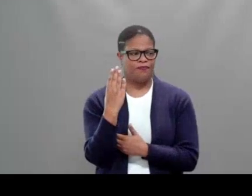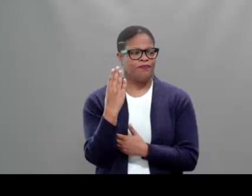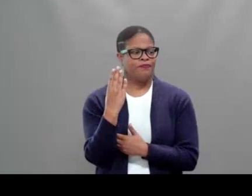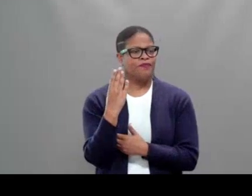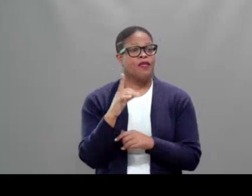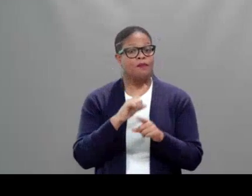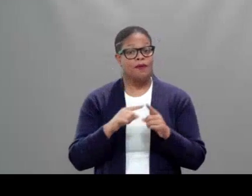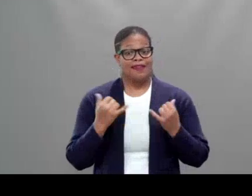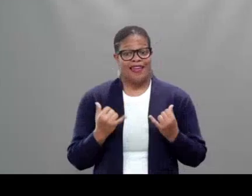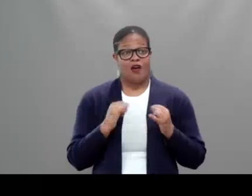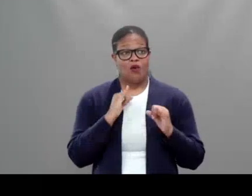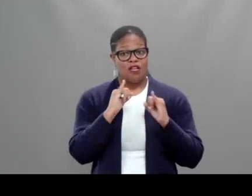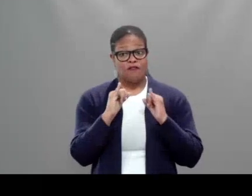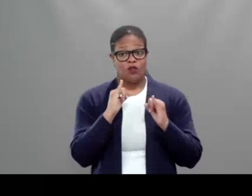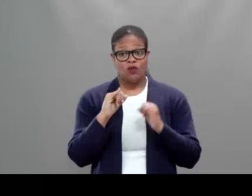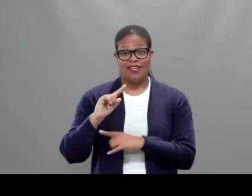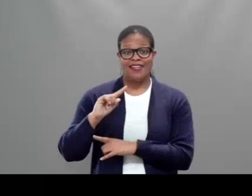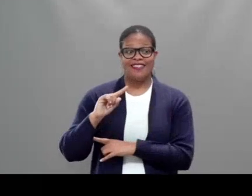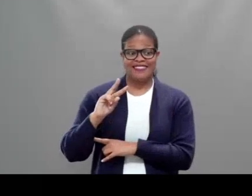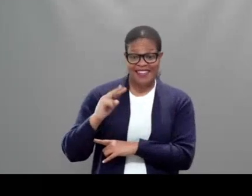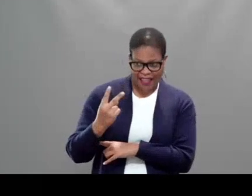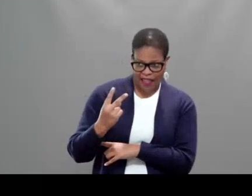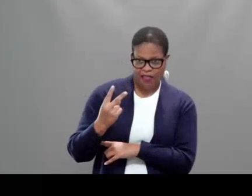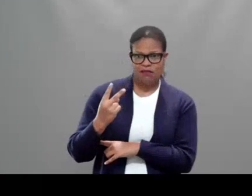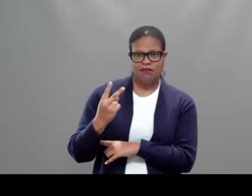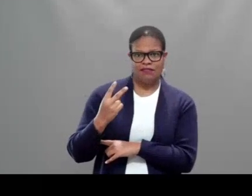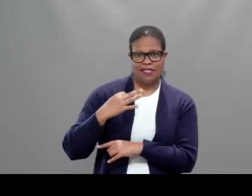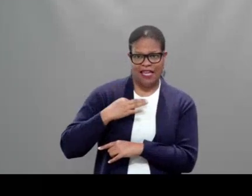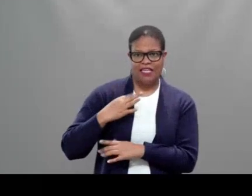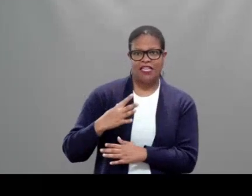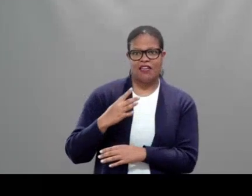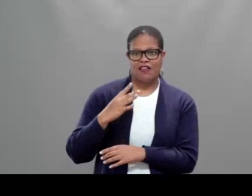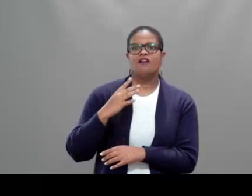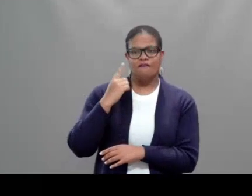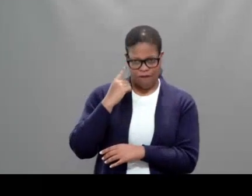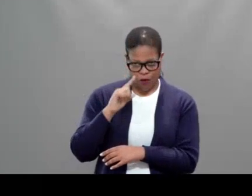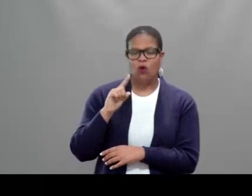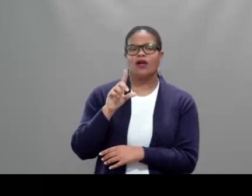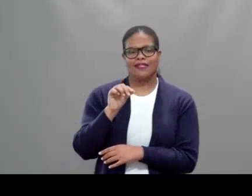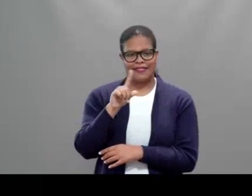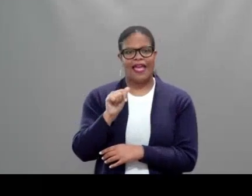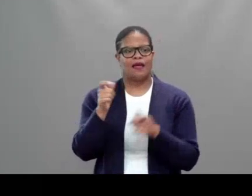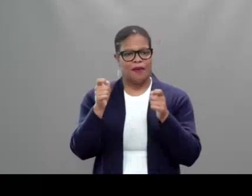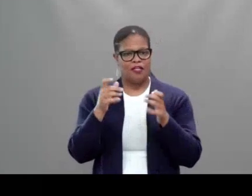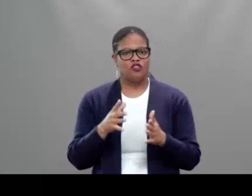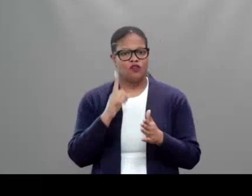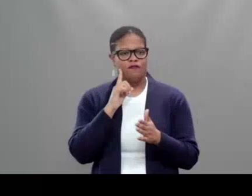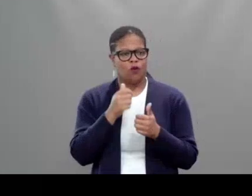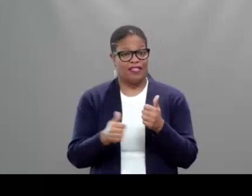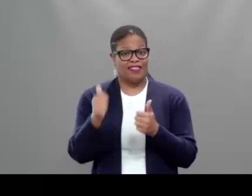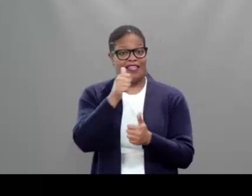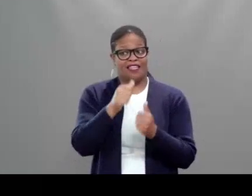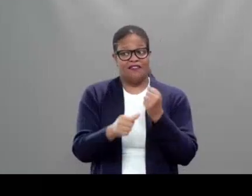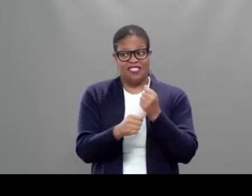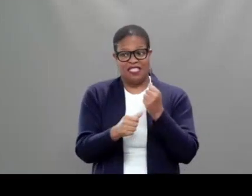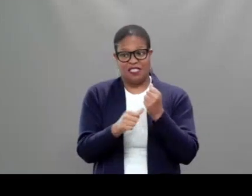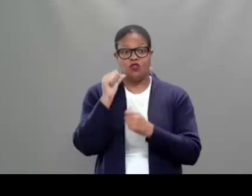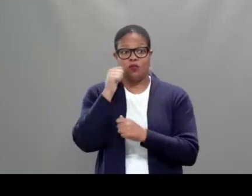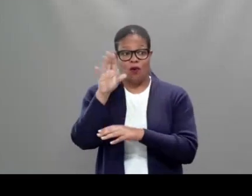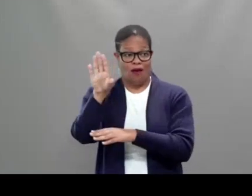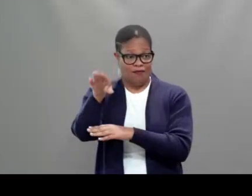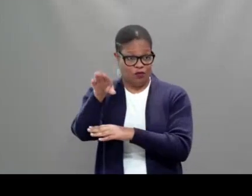are interviewing our second candidate for our data manager and executive assistant tomorrow